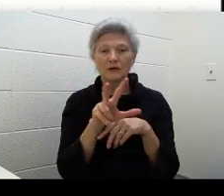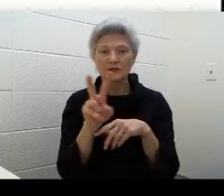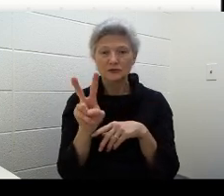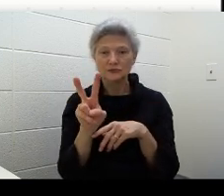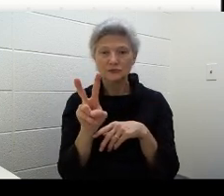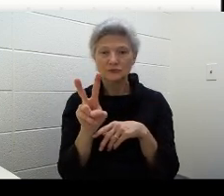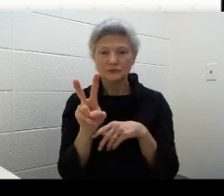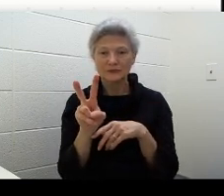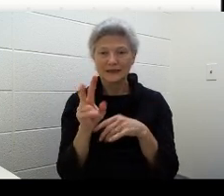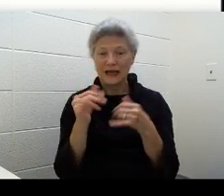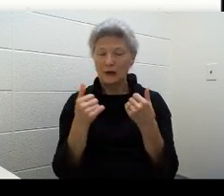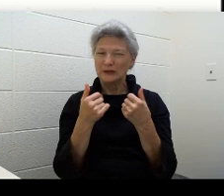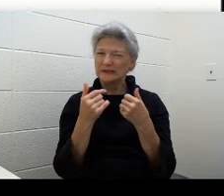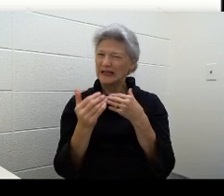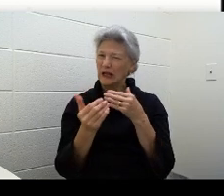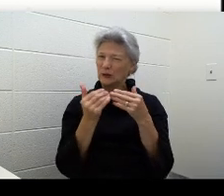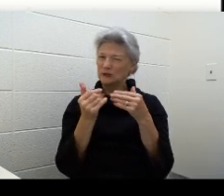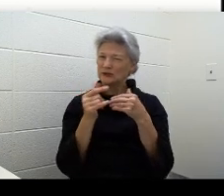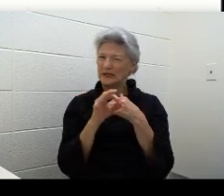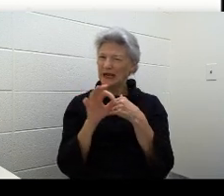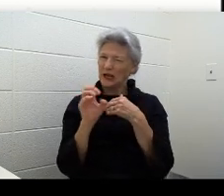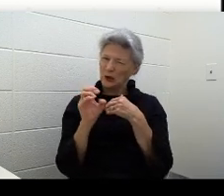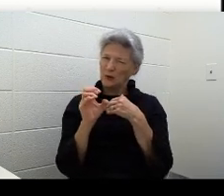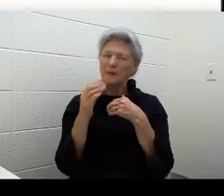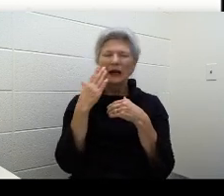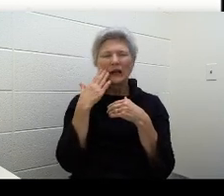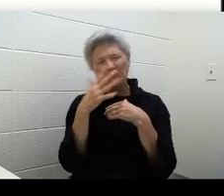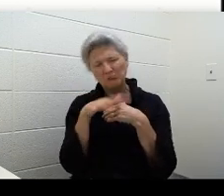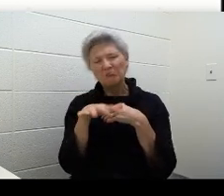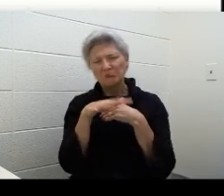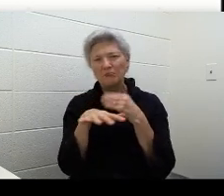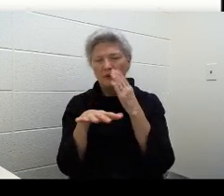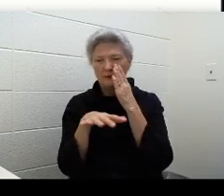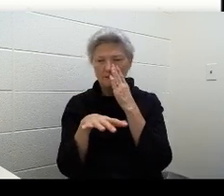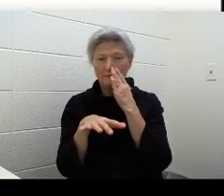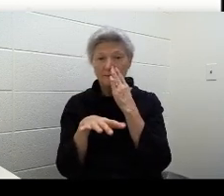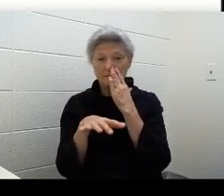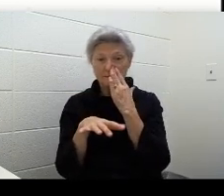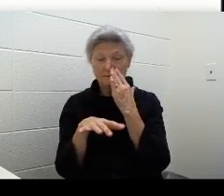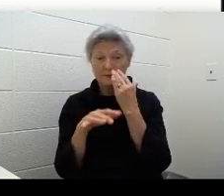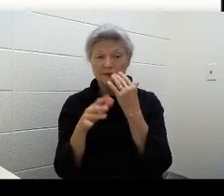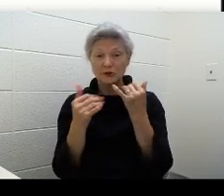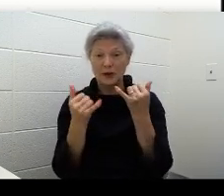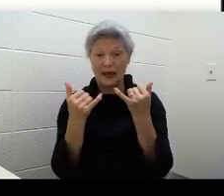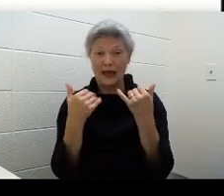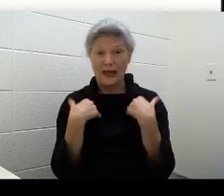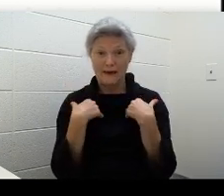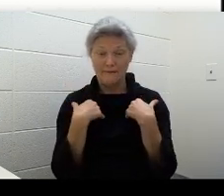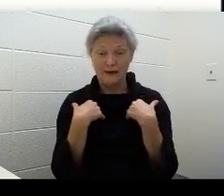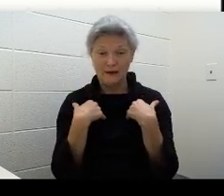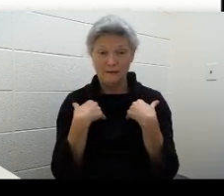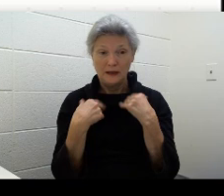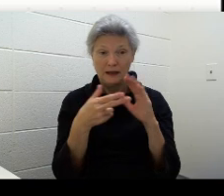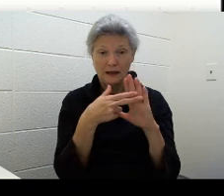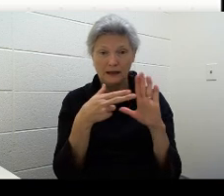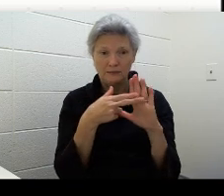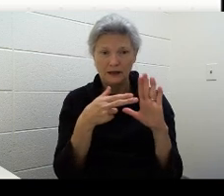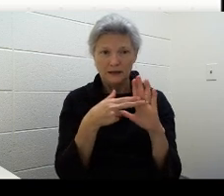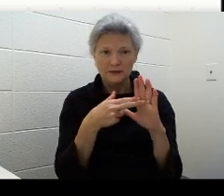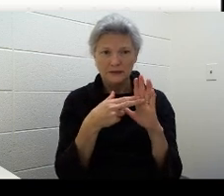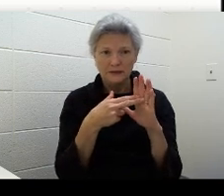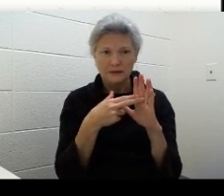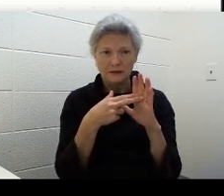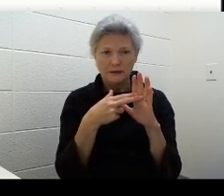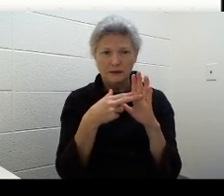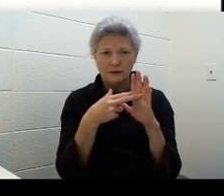832. Now, it's not super close to 900, but I know it's reasonable, okay? So I'm going to label this. It's important